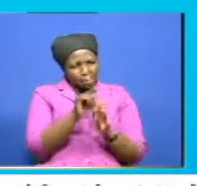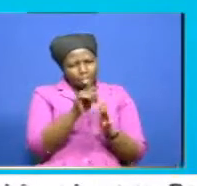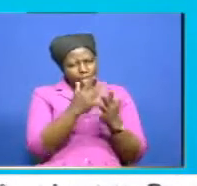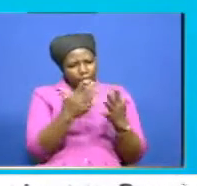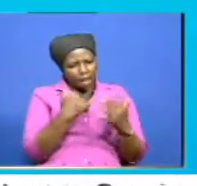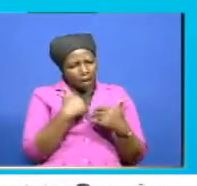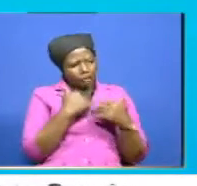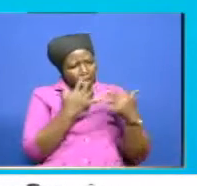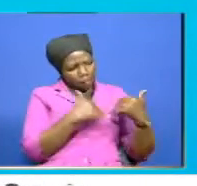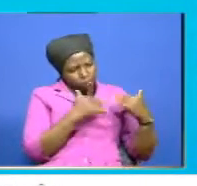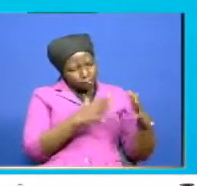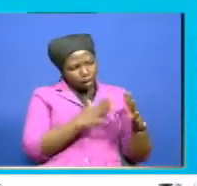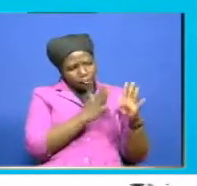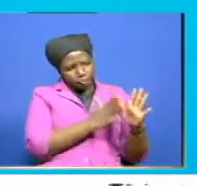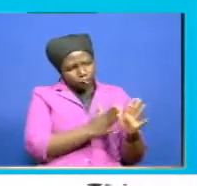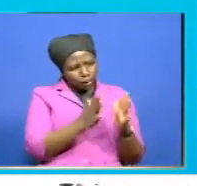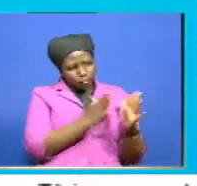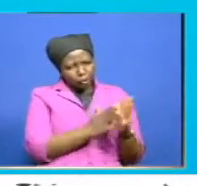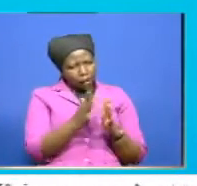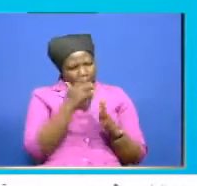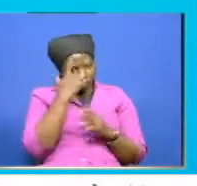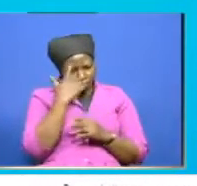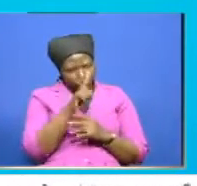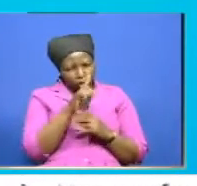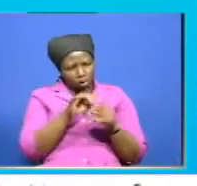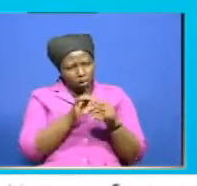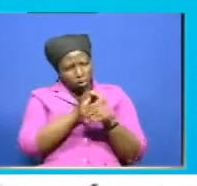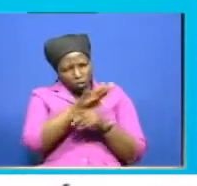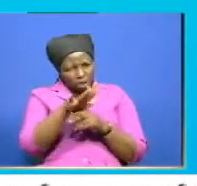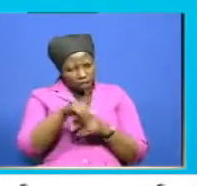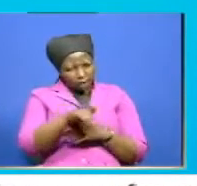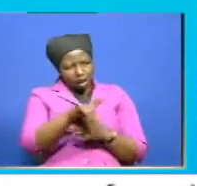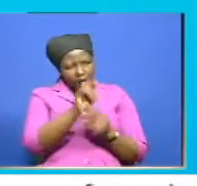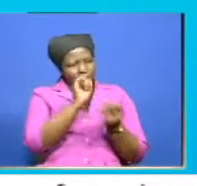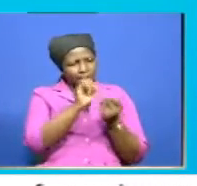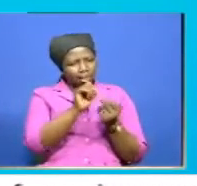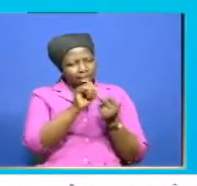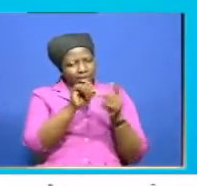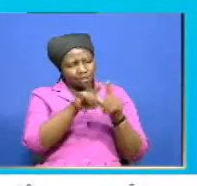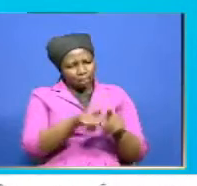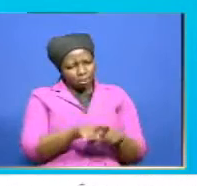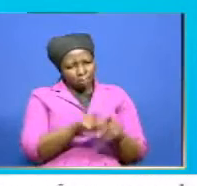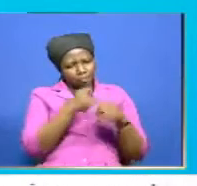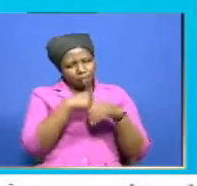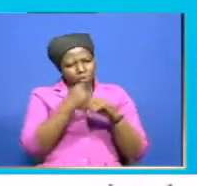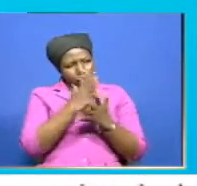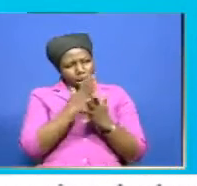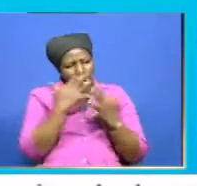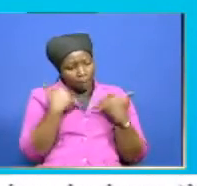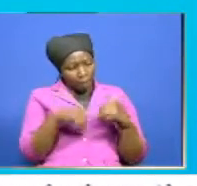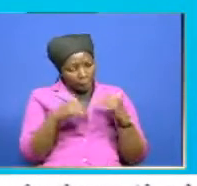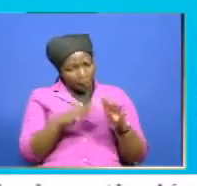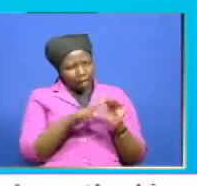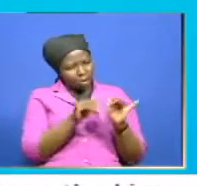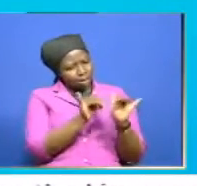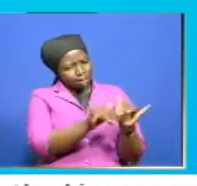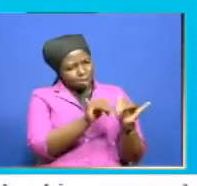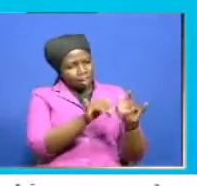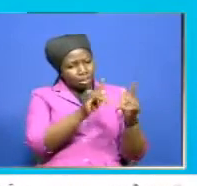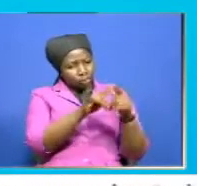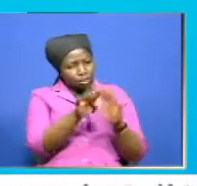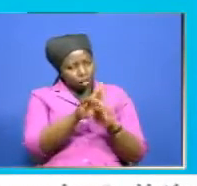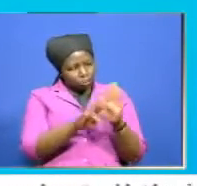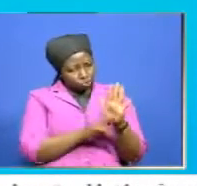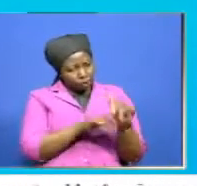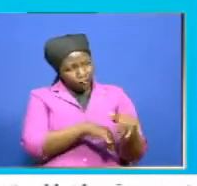bubble, organizing for the coronavirus tests, ensuring that players stick to the